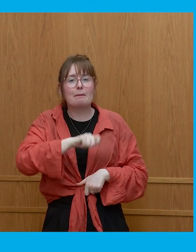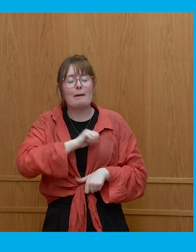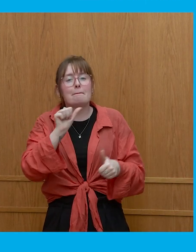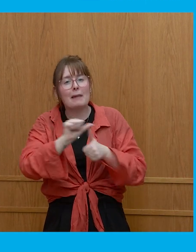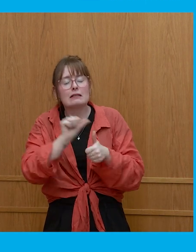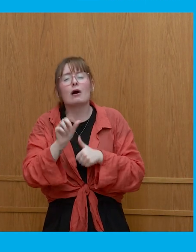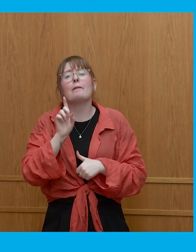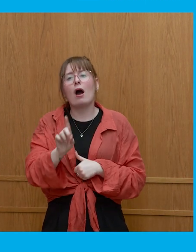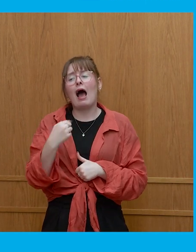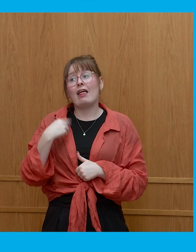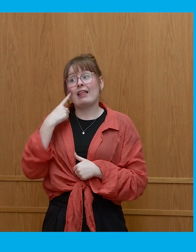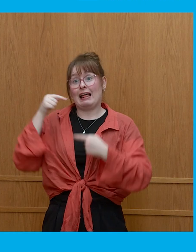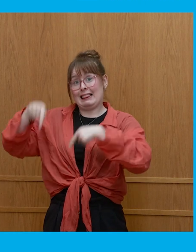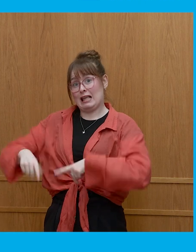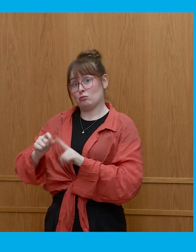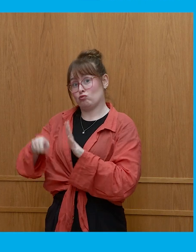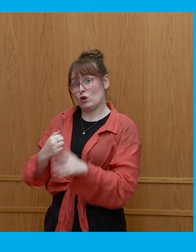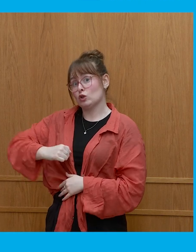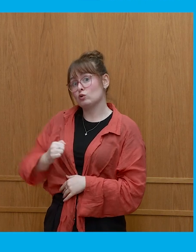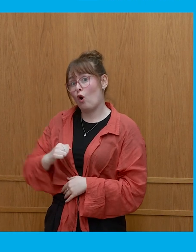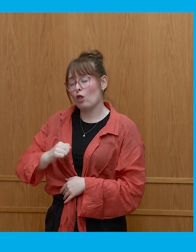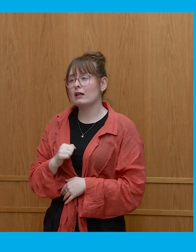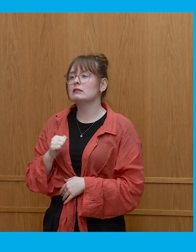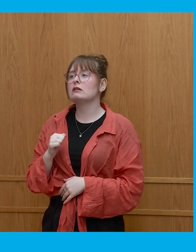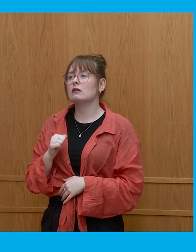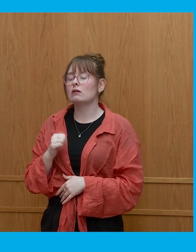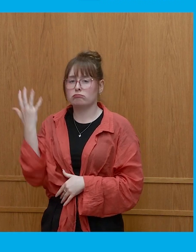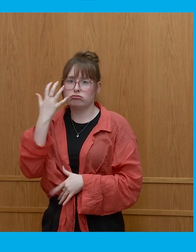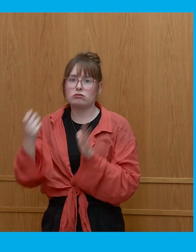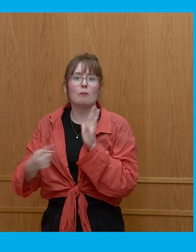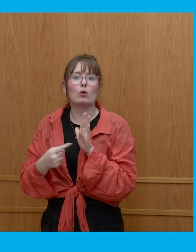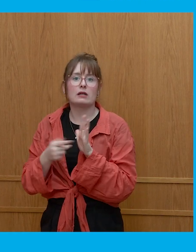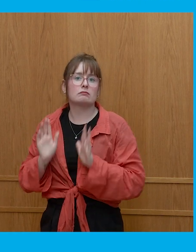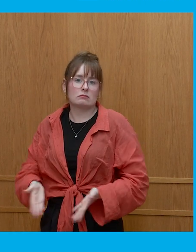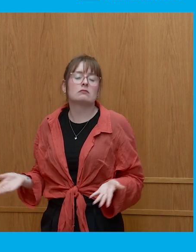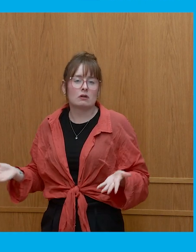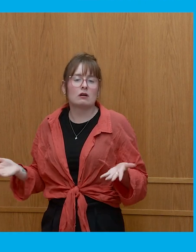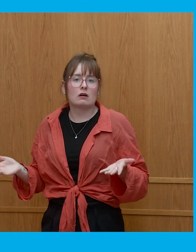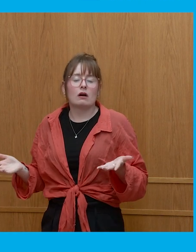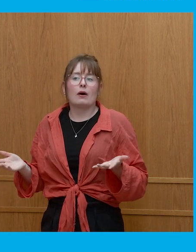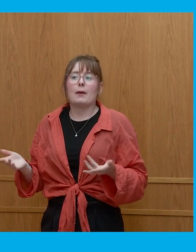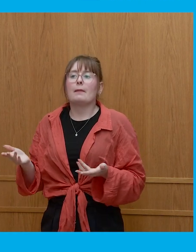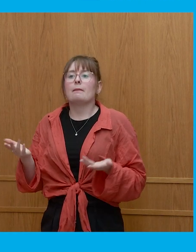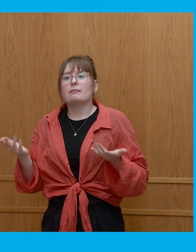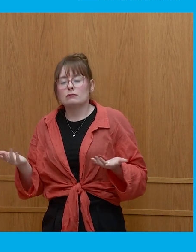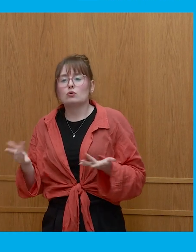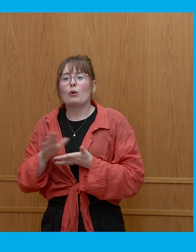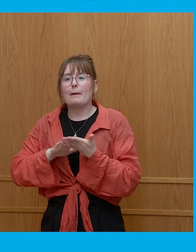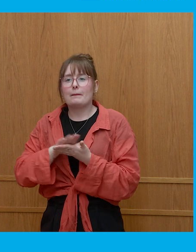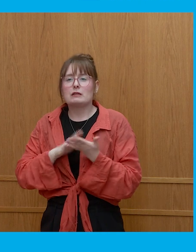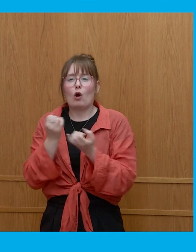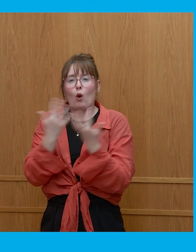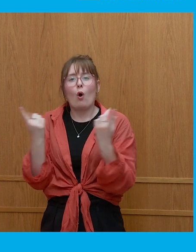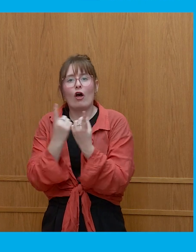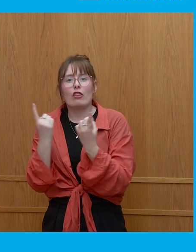I think this project was also very important. So it made, a lot of things